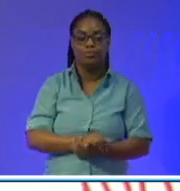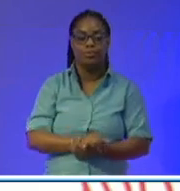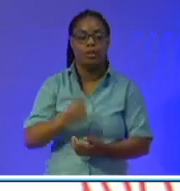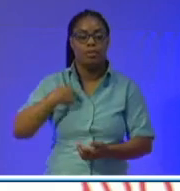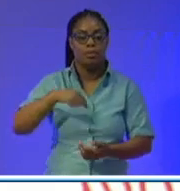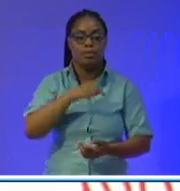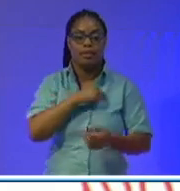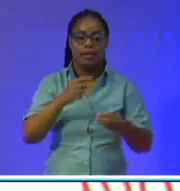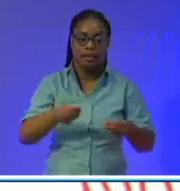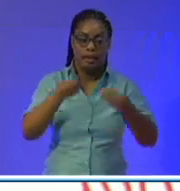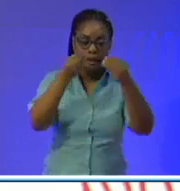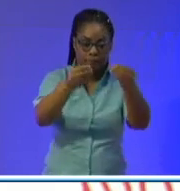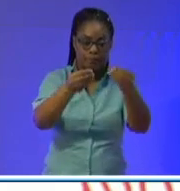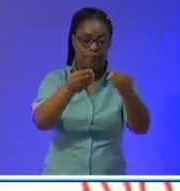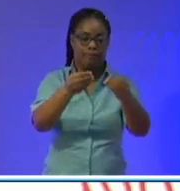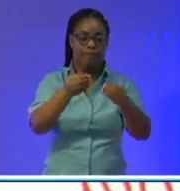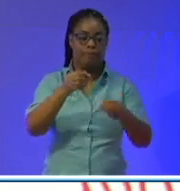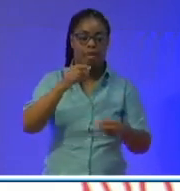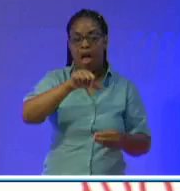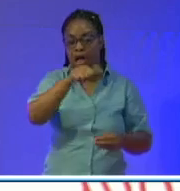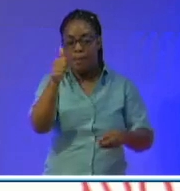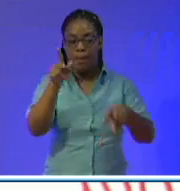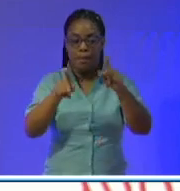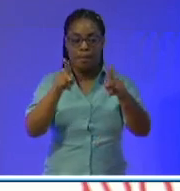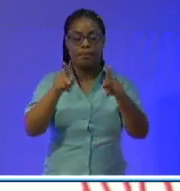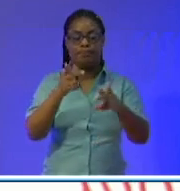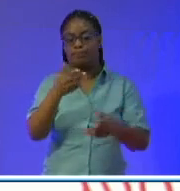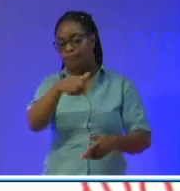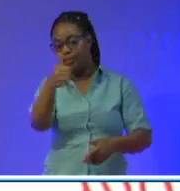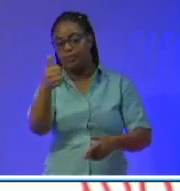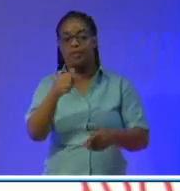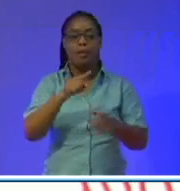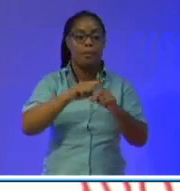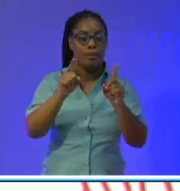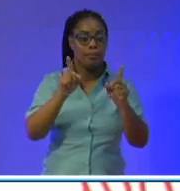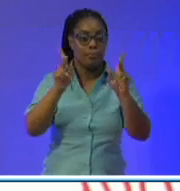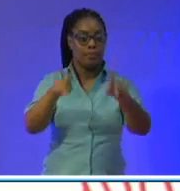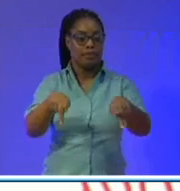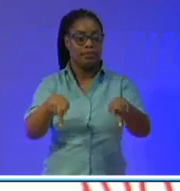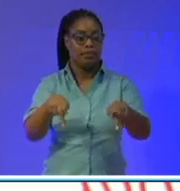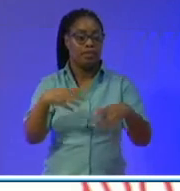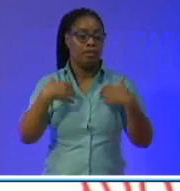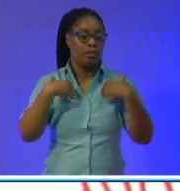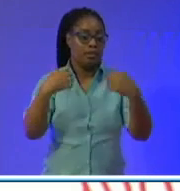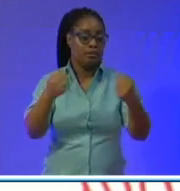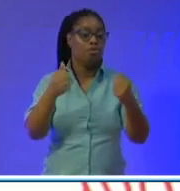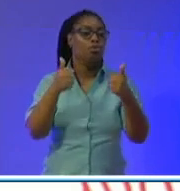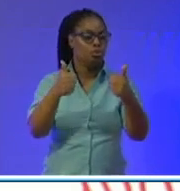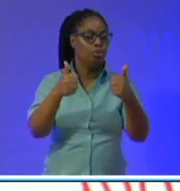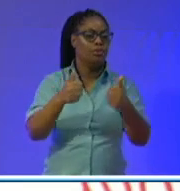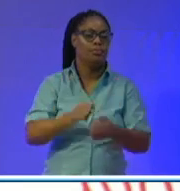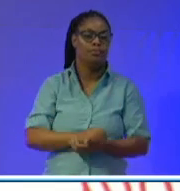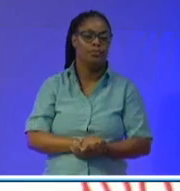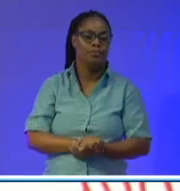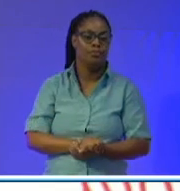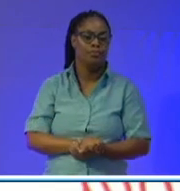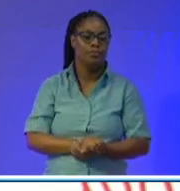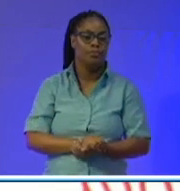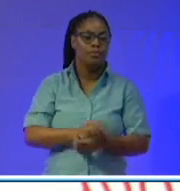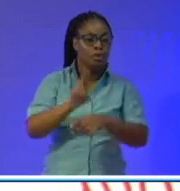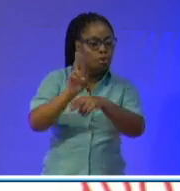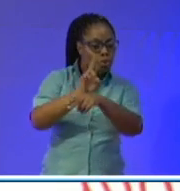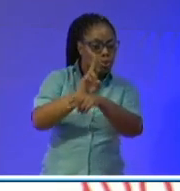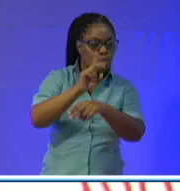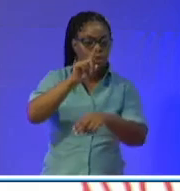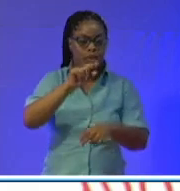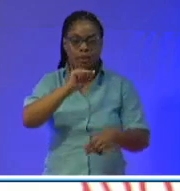personnel. So by that healthy person who has had, let's say, two AZ or two Sinopharm and Johnson